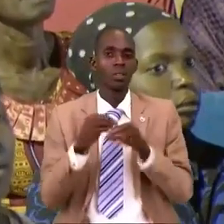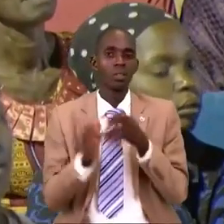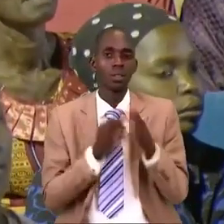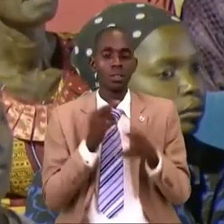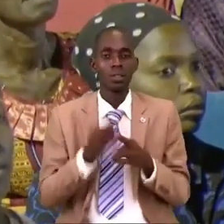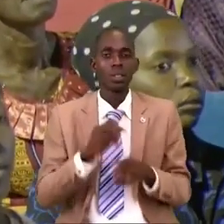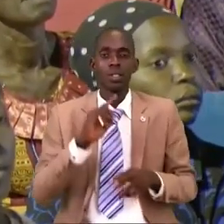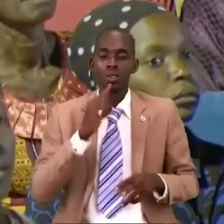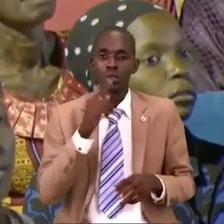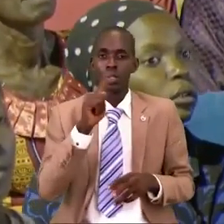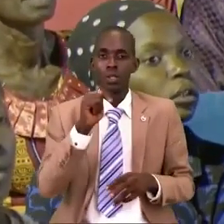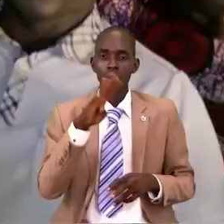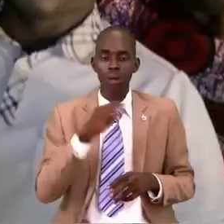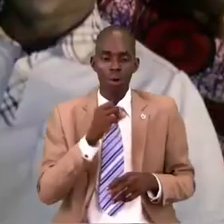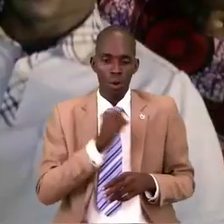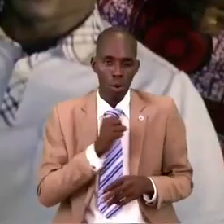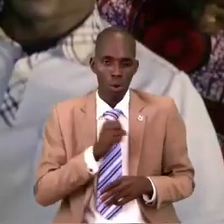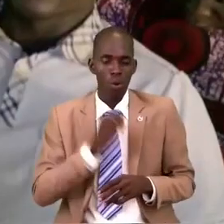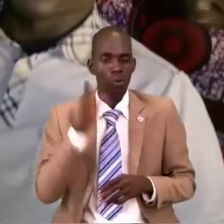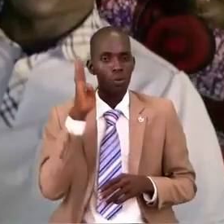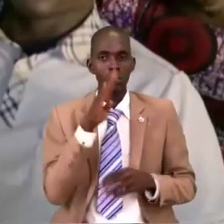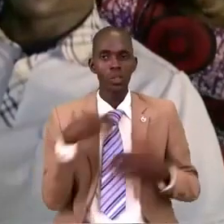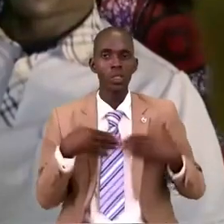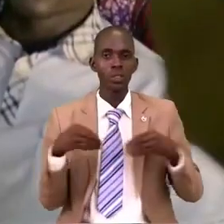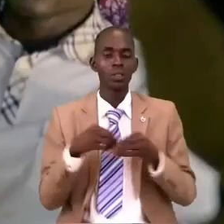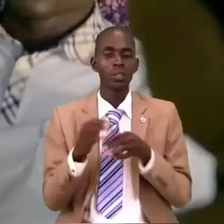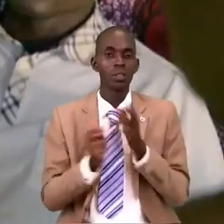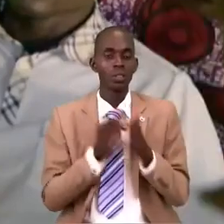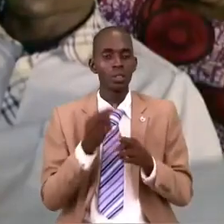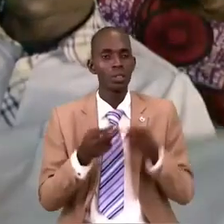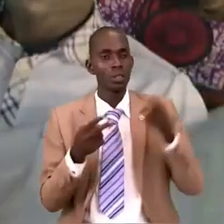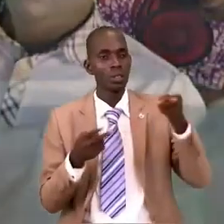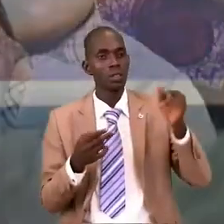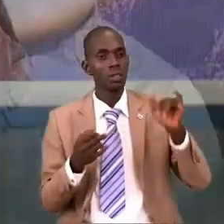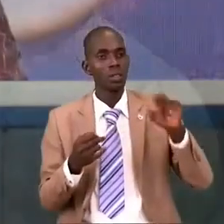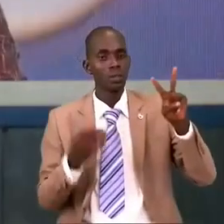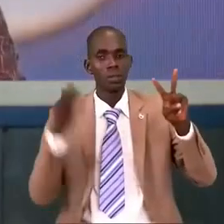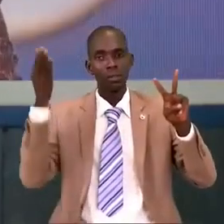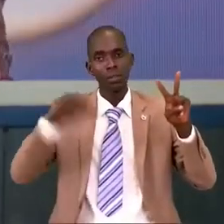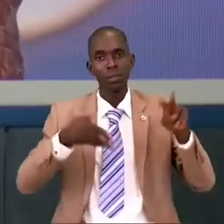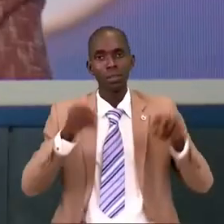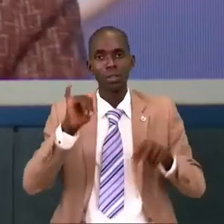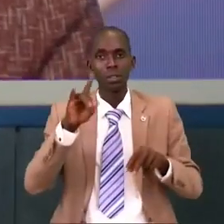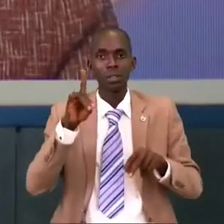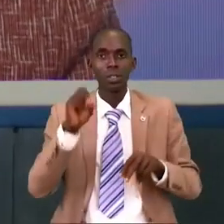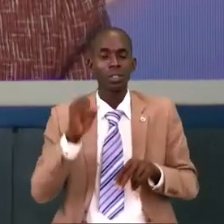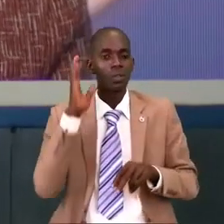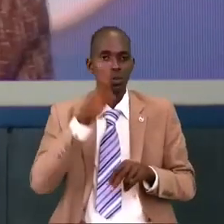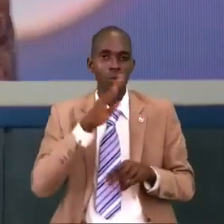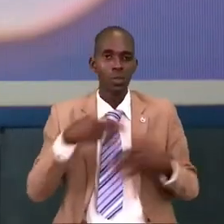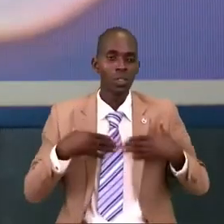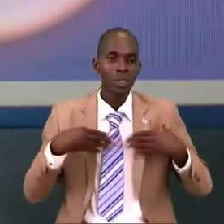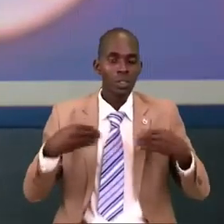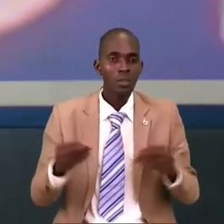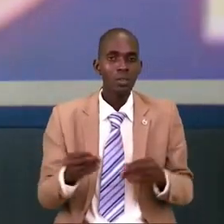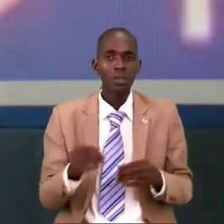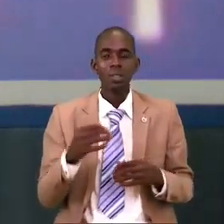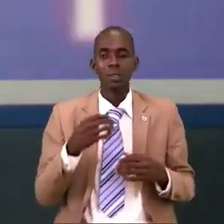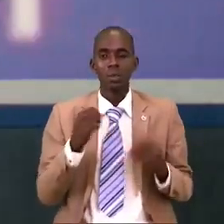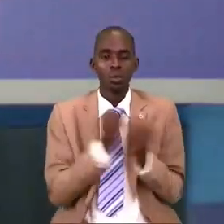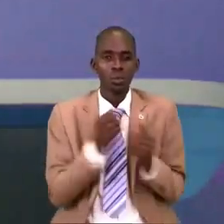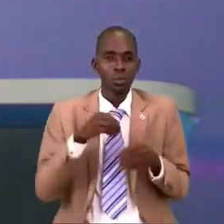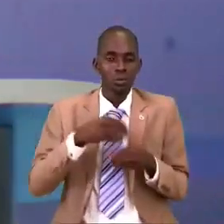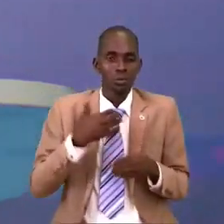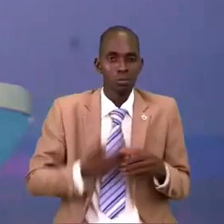Anemia will be healed. Amen. Tumor, fibroid will be taken away. Blind eyes will be